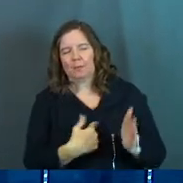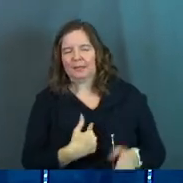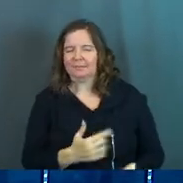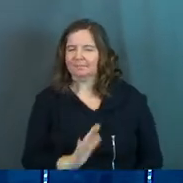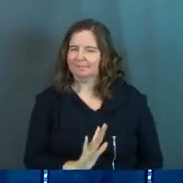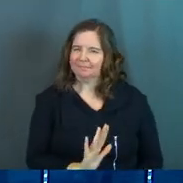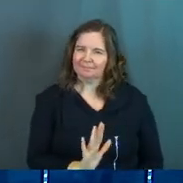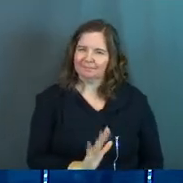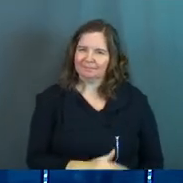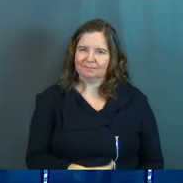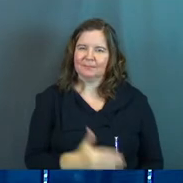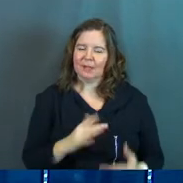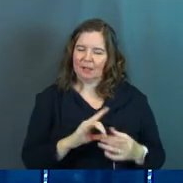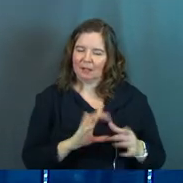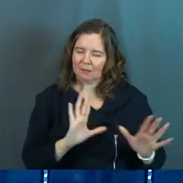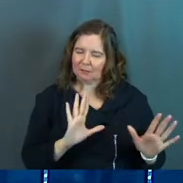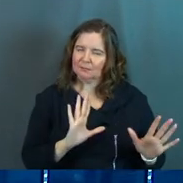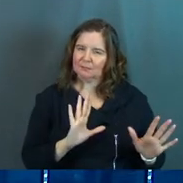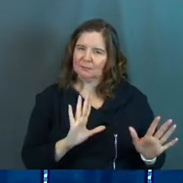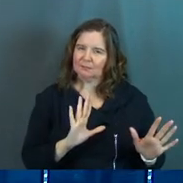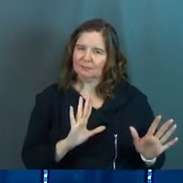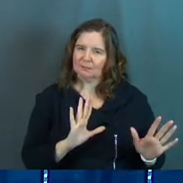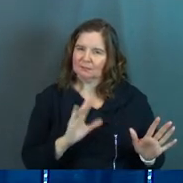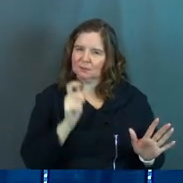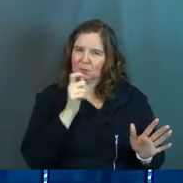No, let them off the hook on that.